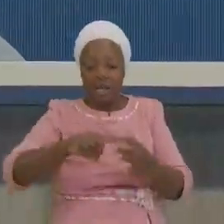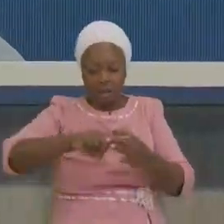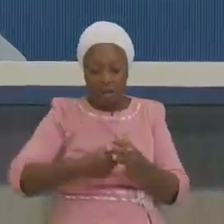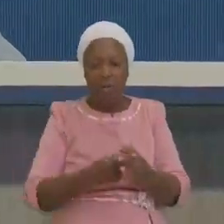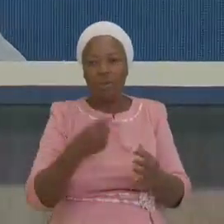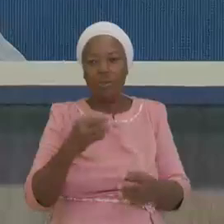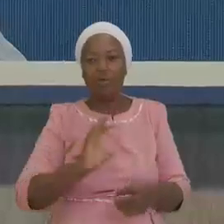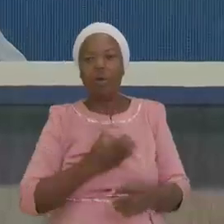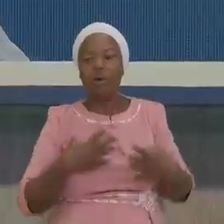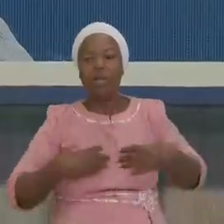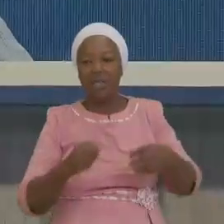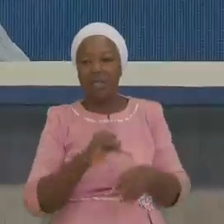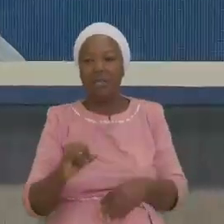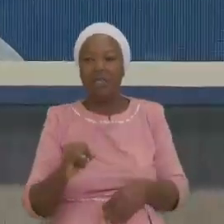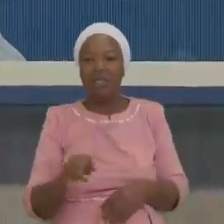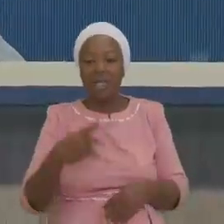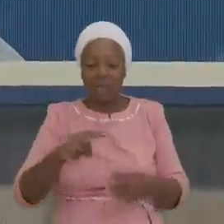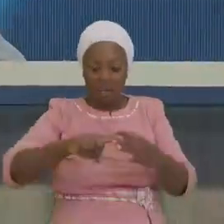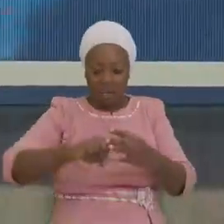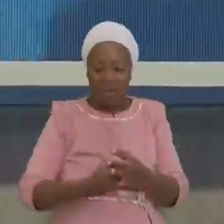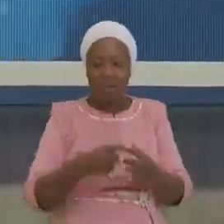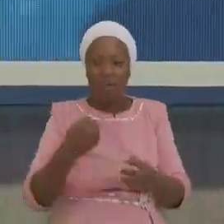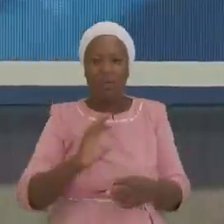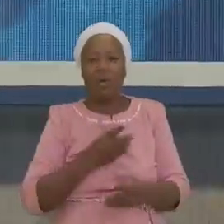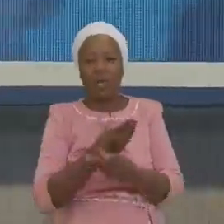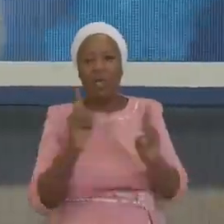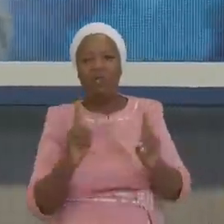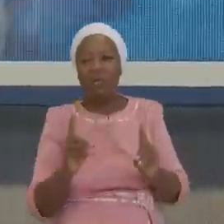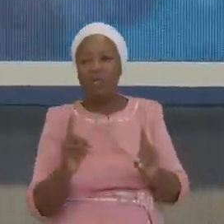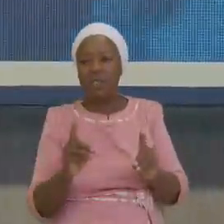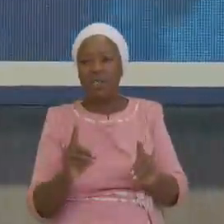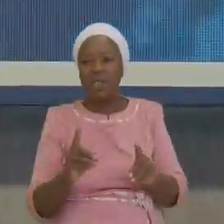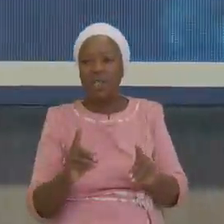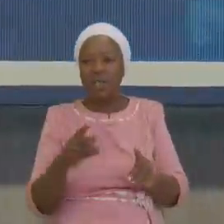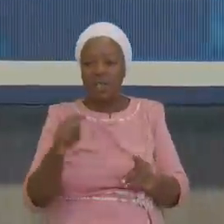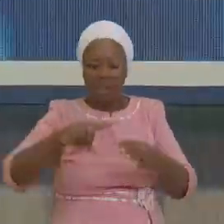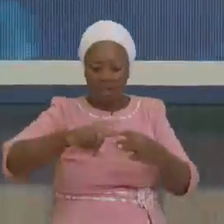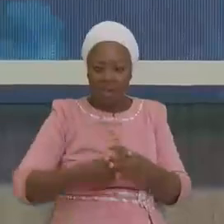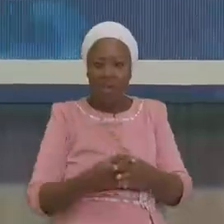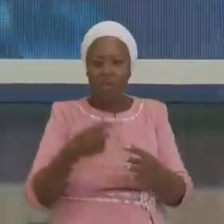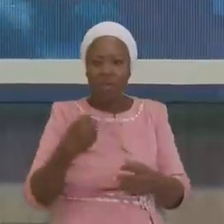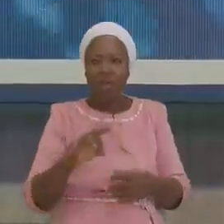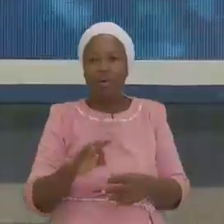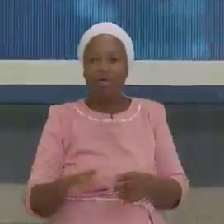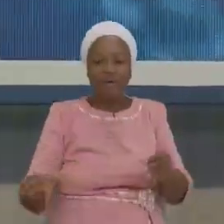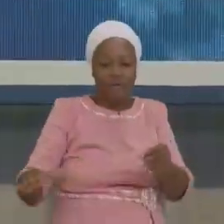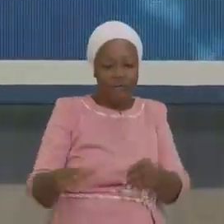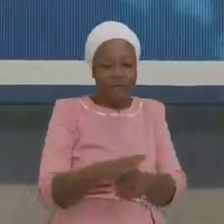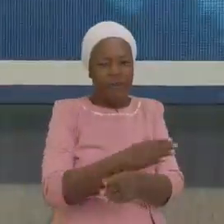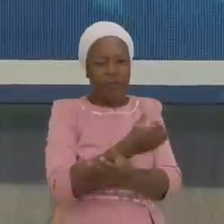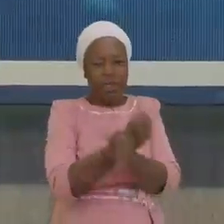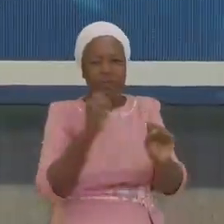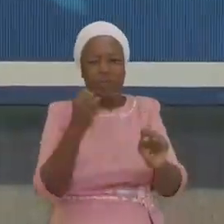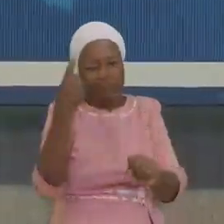our healing, the source of our deliverance, the source of full redemption for every